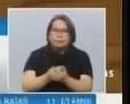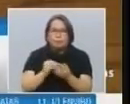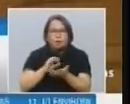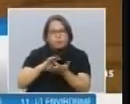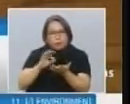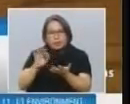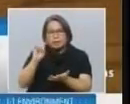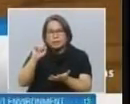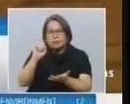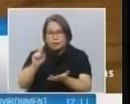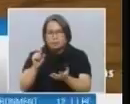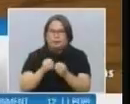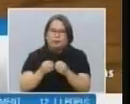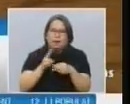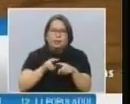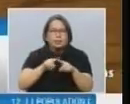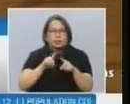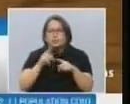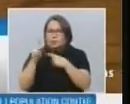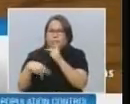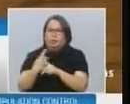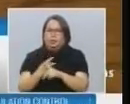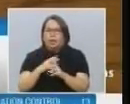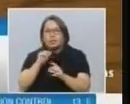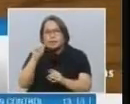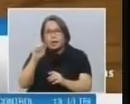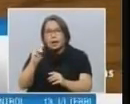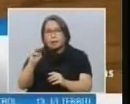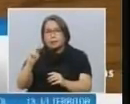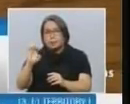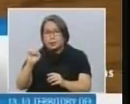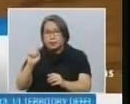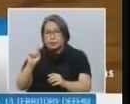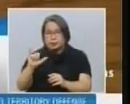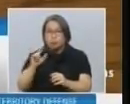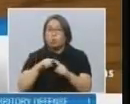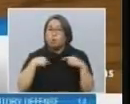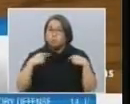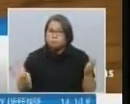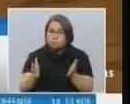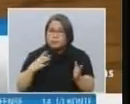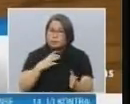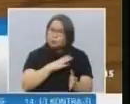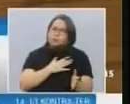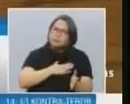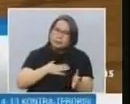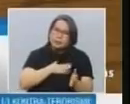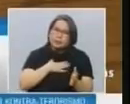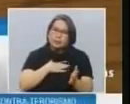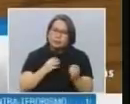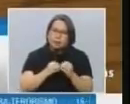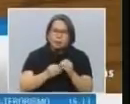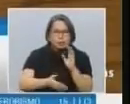taxes, and an amnesty program. I urge Congress to take them seriously and pass them in